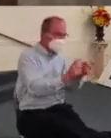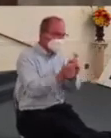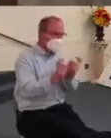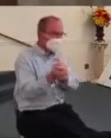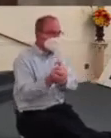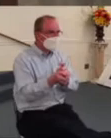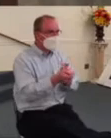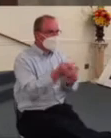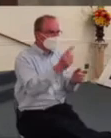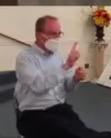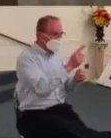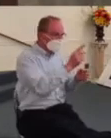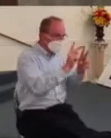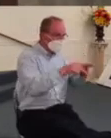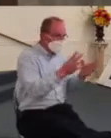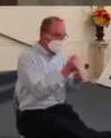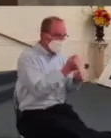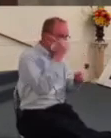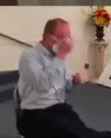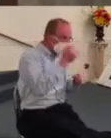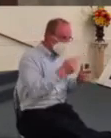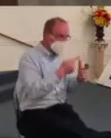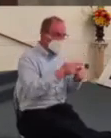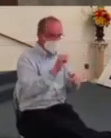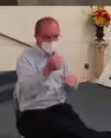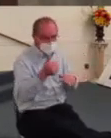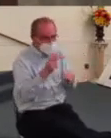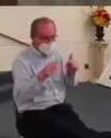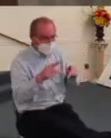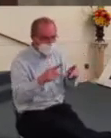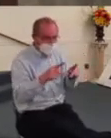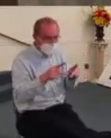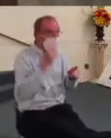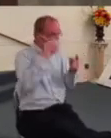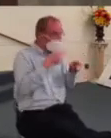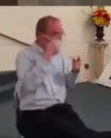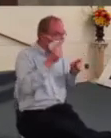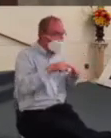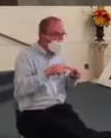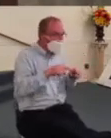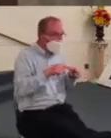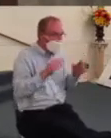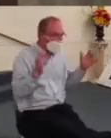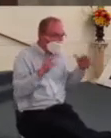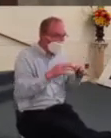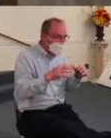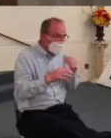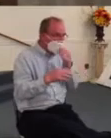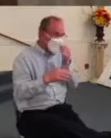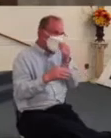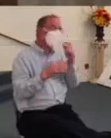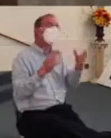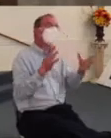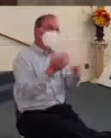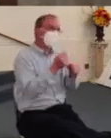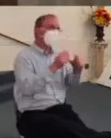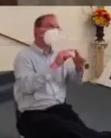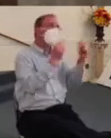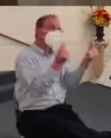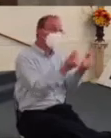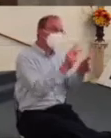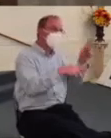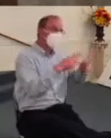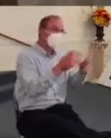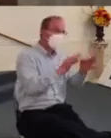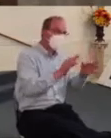them gather along with it. And so you have a group of people saying that what she has